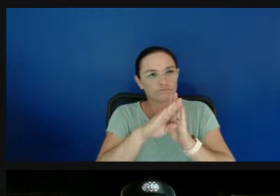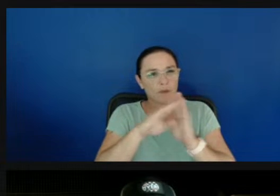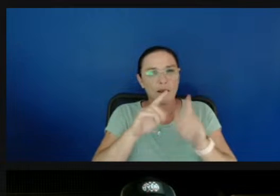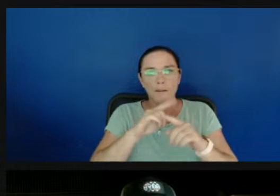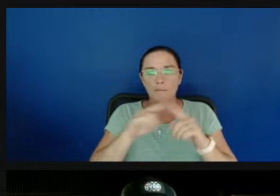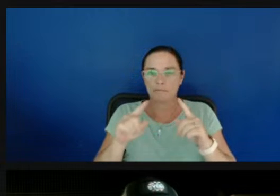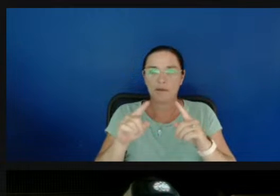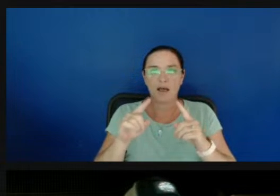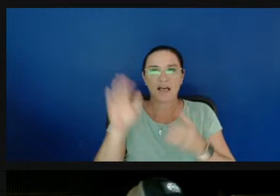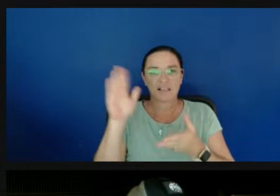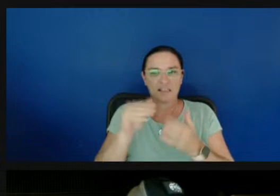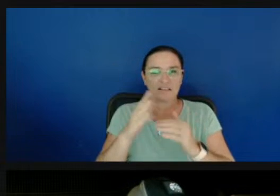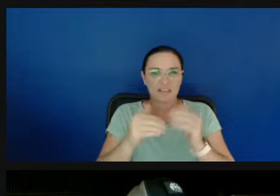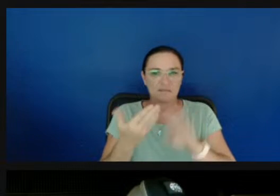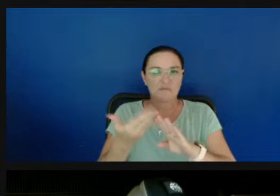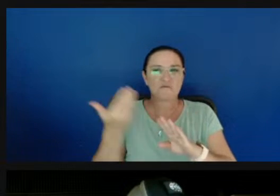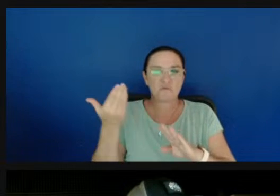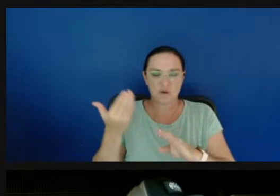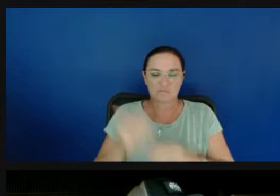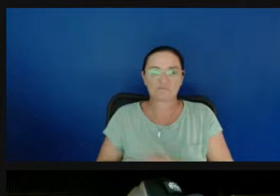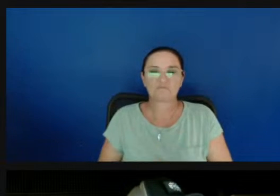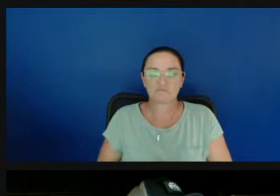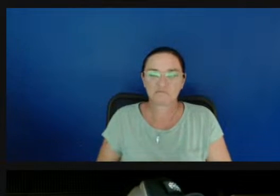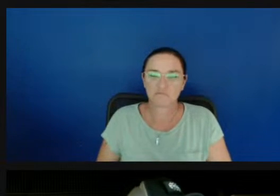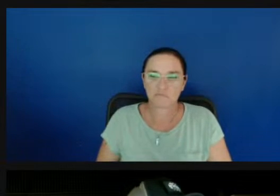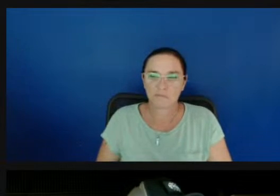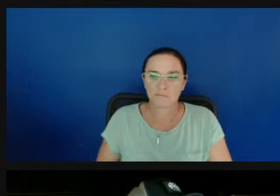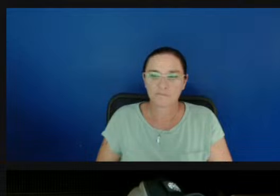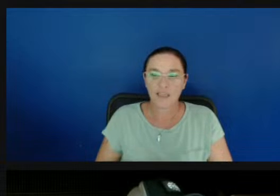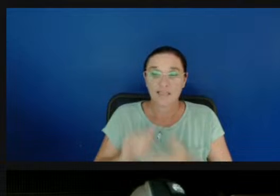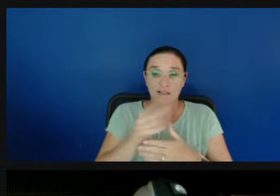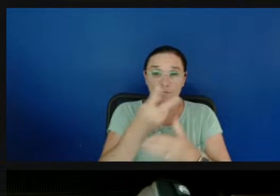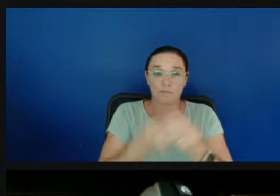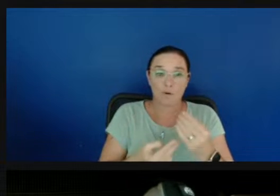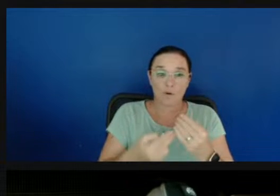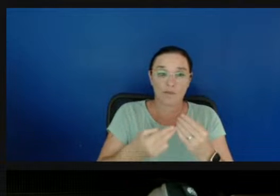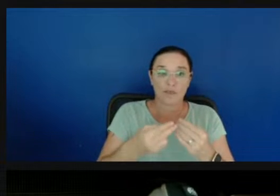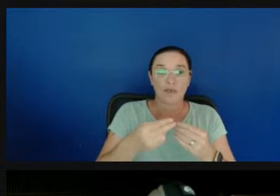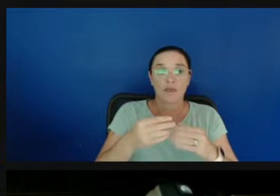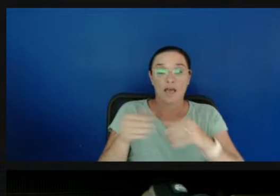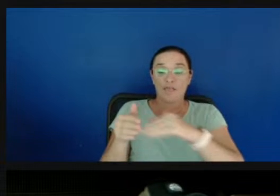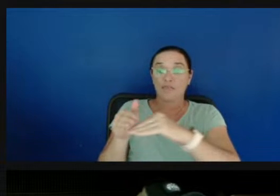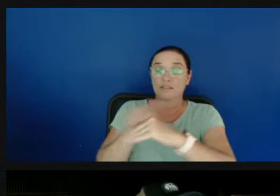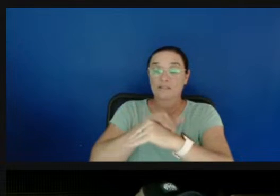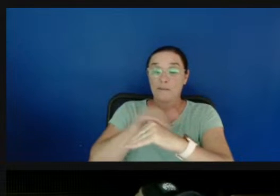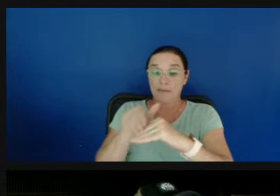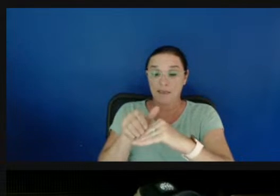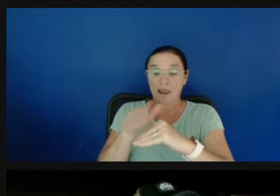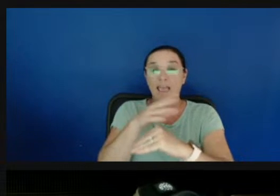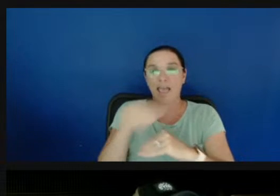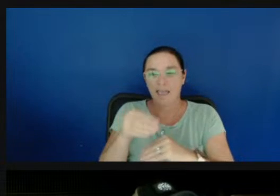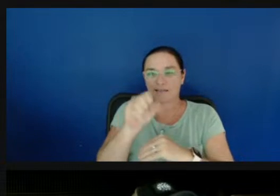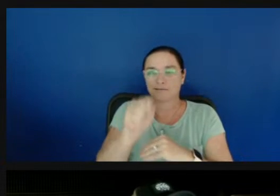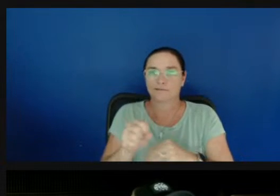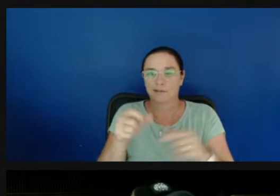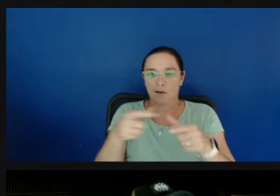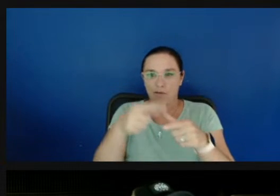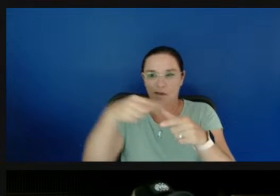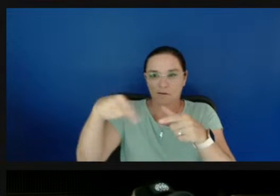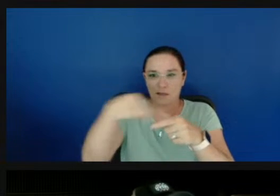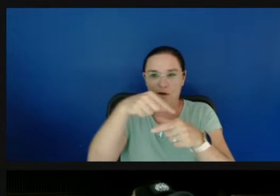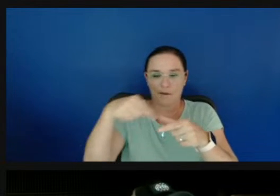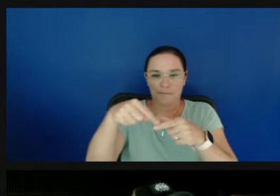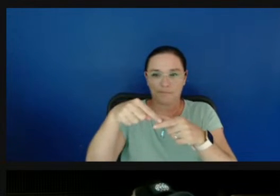of the last 2 weeks. And that's true both in the South Caldera and in the summit, and both continue to inflate today. And